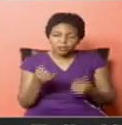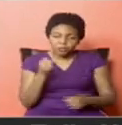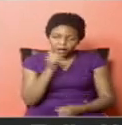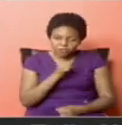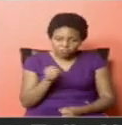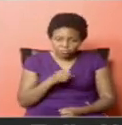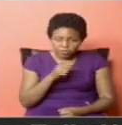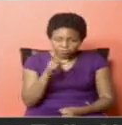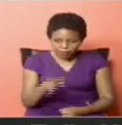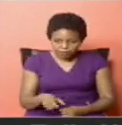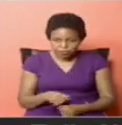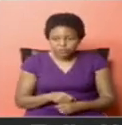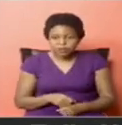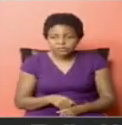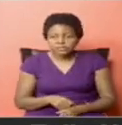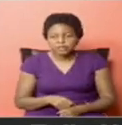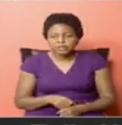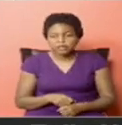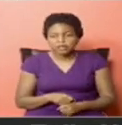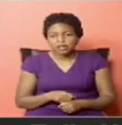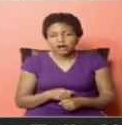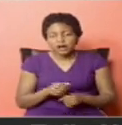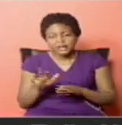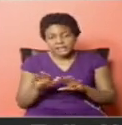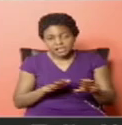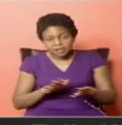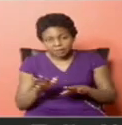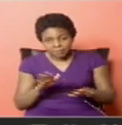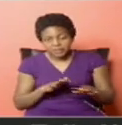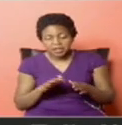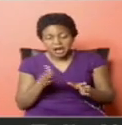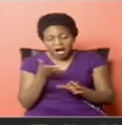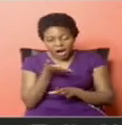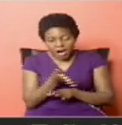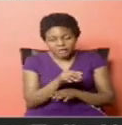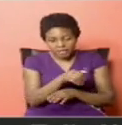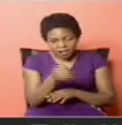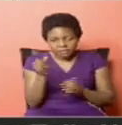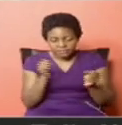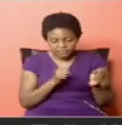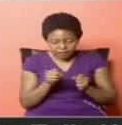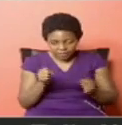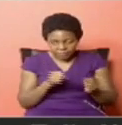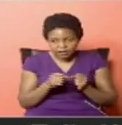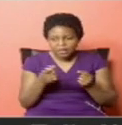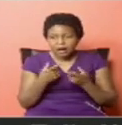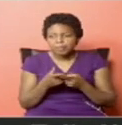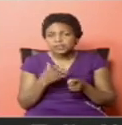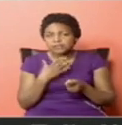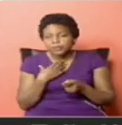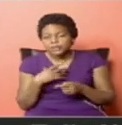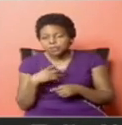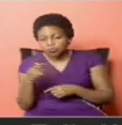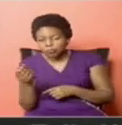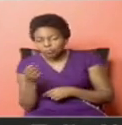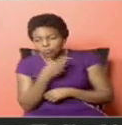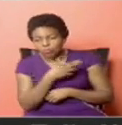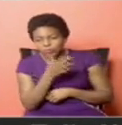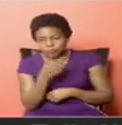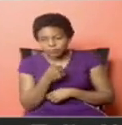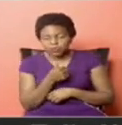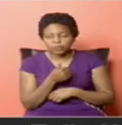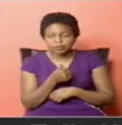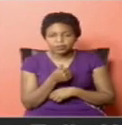persons who already have underlying health conditions and need to regularly attend to